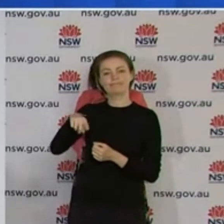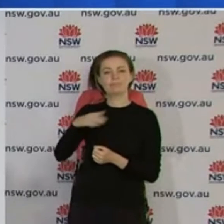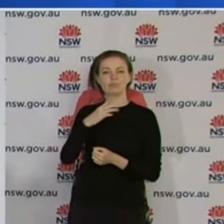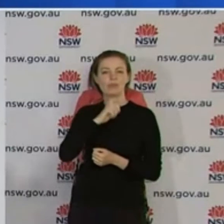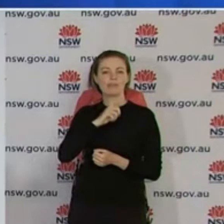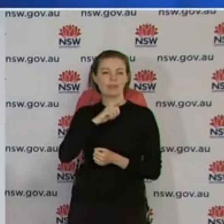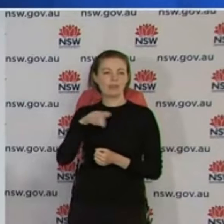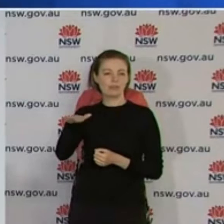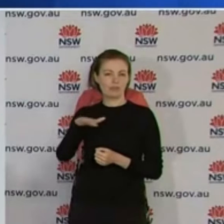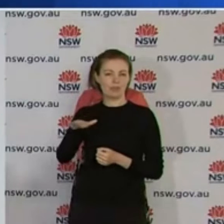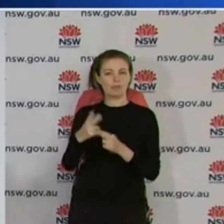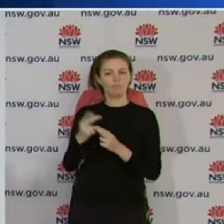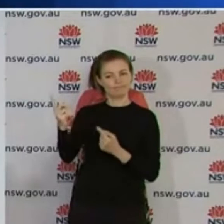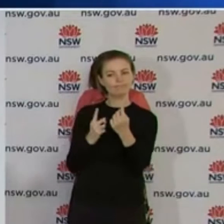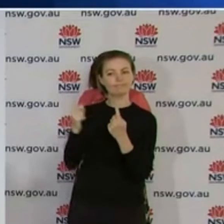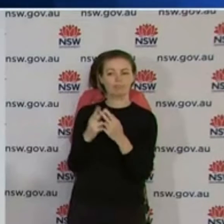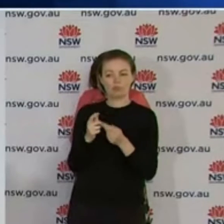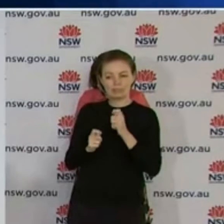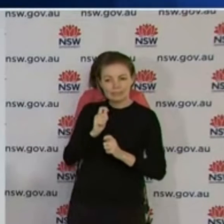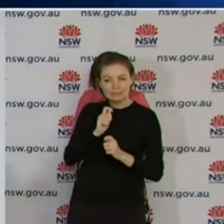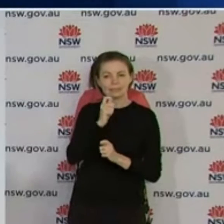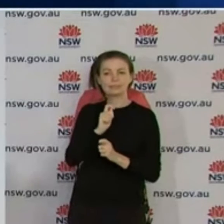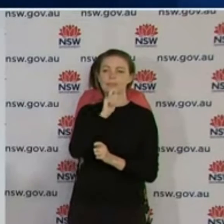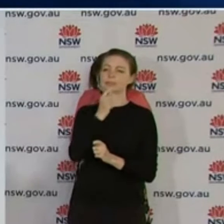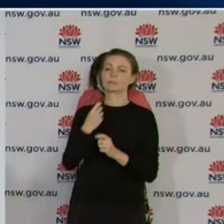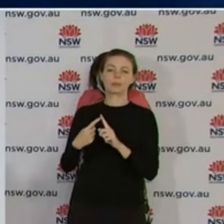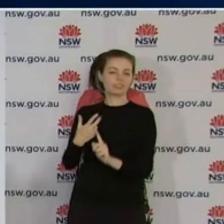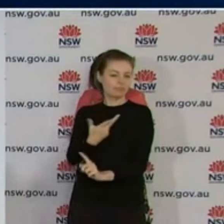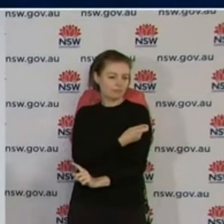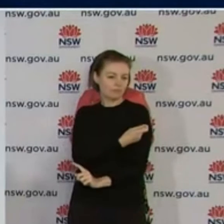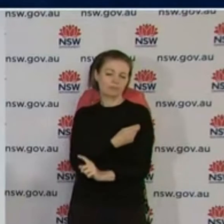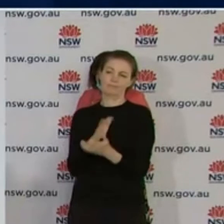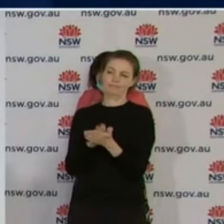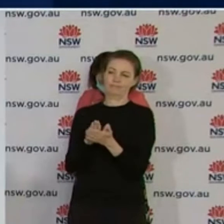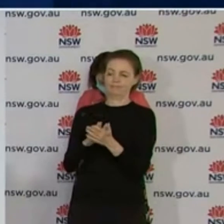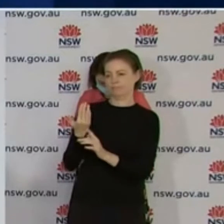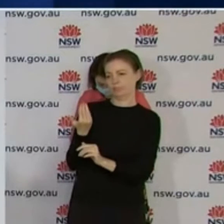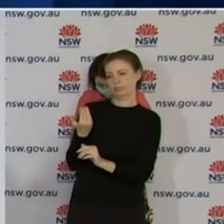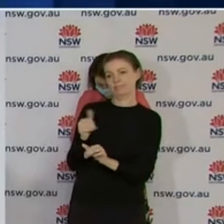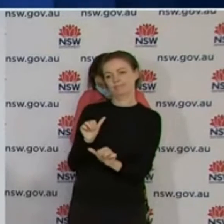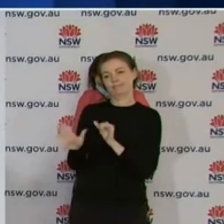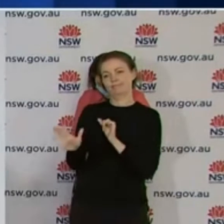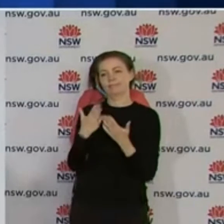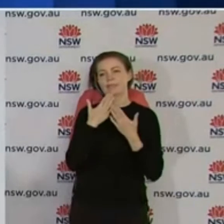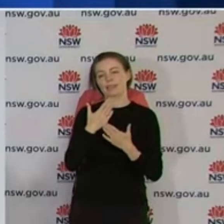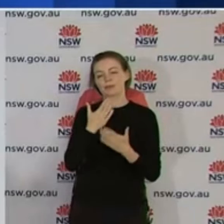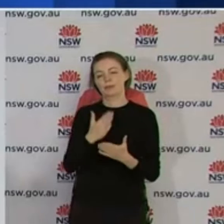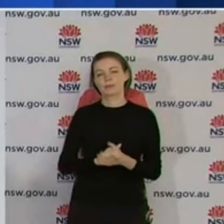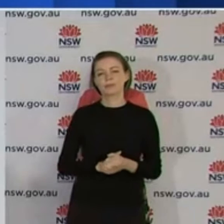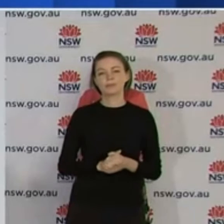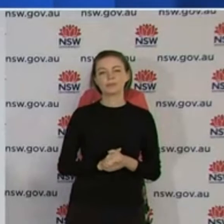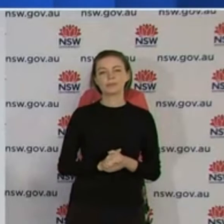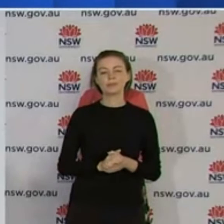coming forward for testing and vaccination. In recent days we've had just a fantastic response there, and that response is